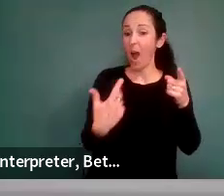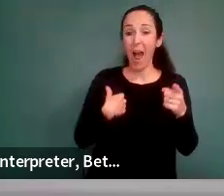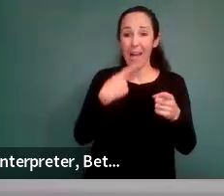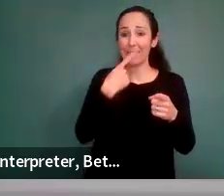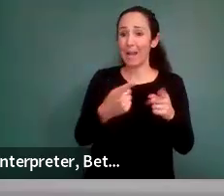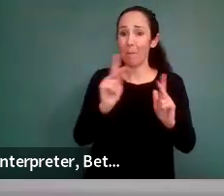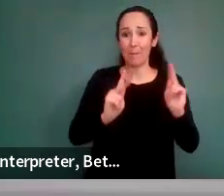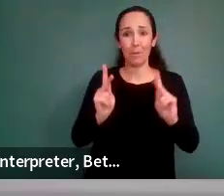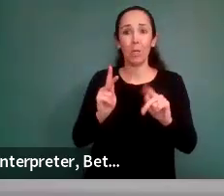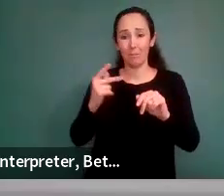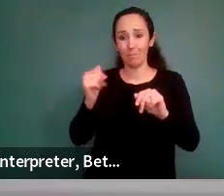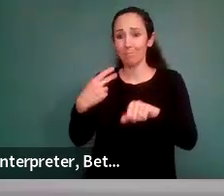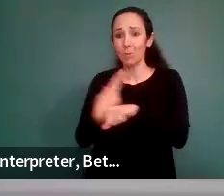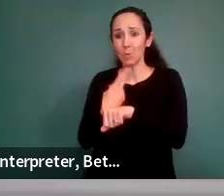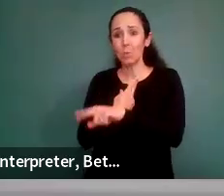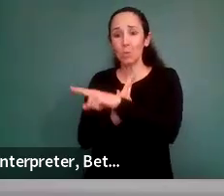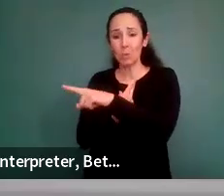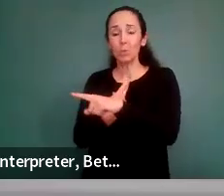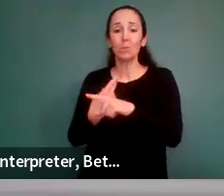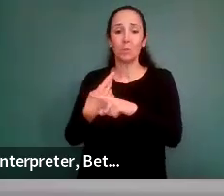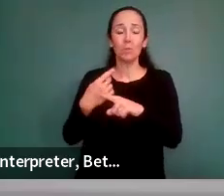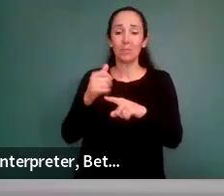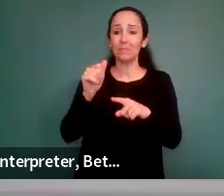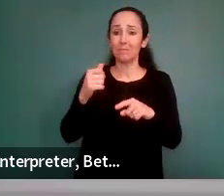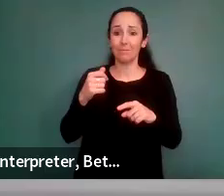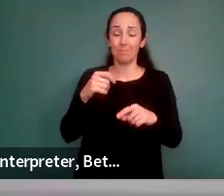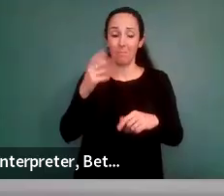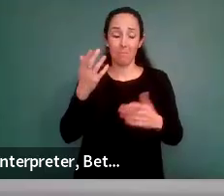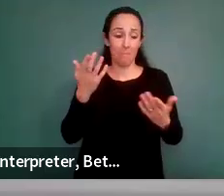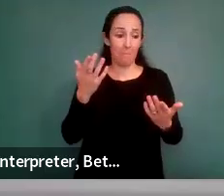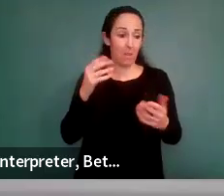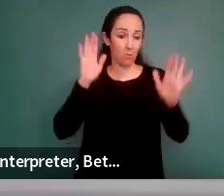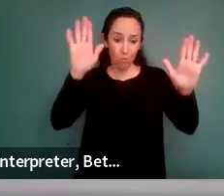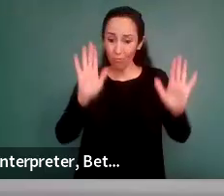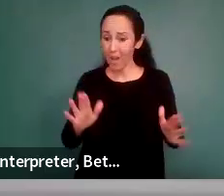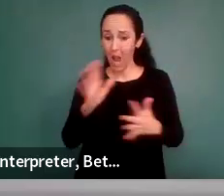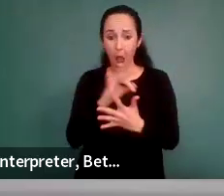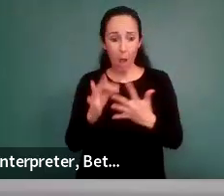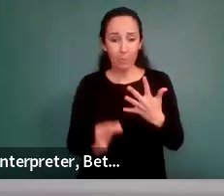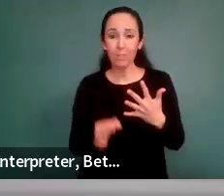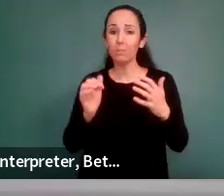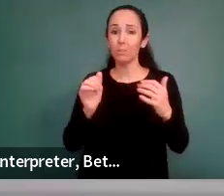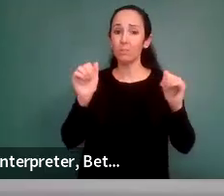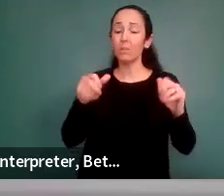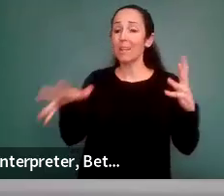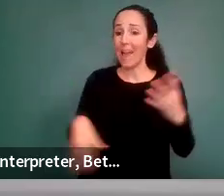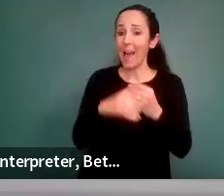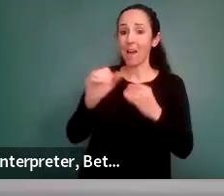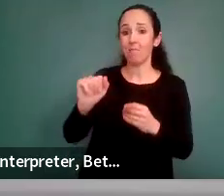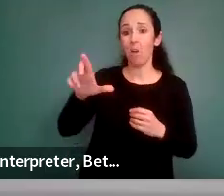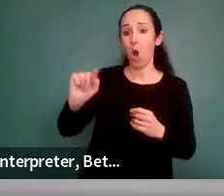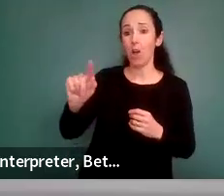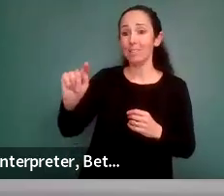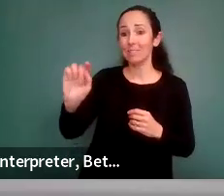way to generate alt text. If you're looking for a fantastic way to easily add alt text to an image, you can